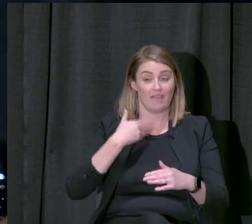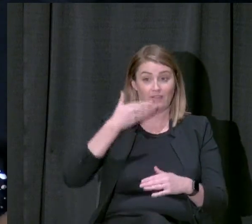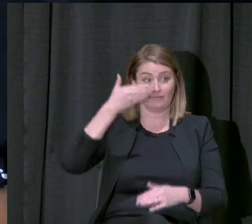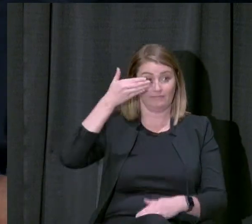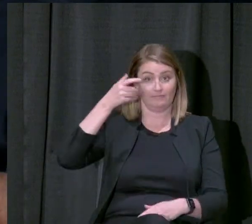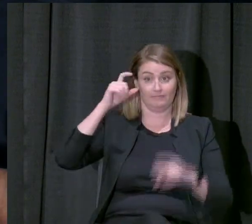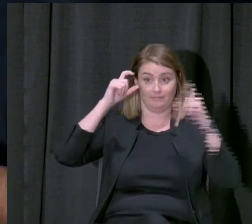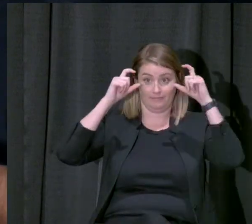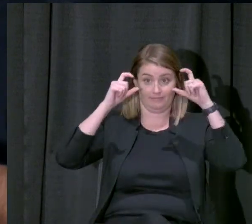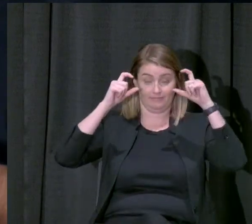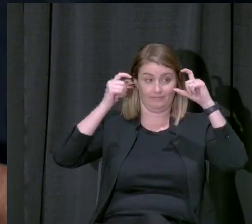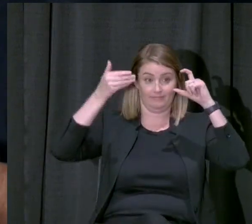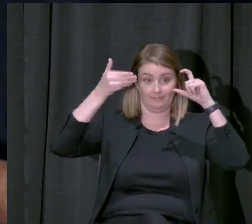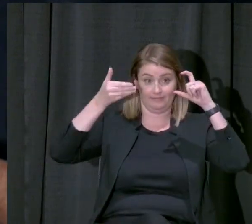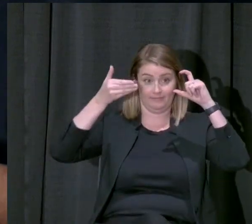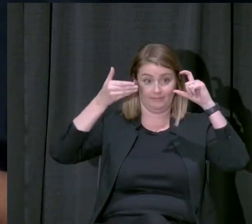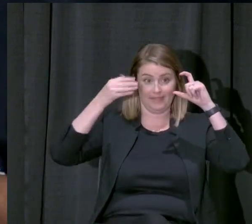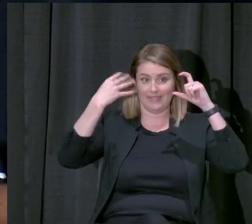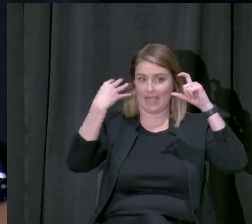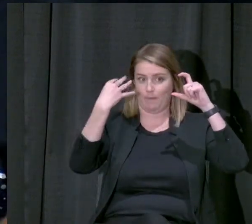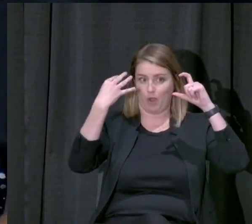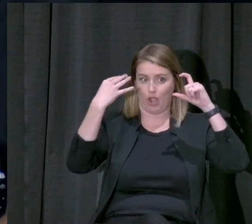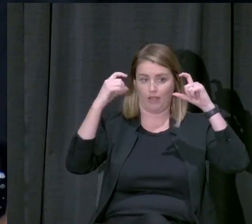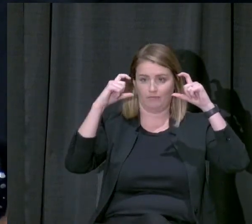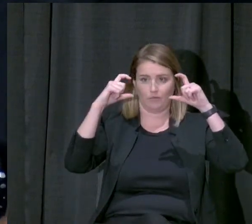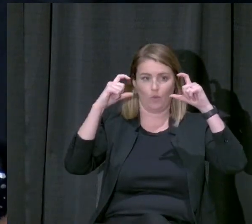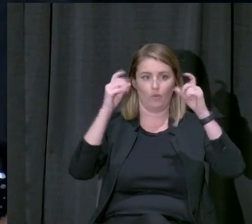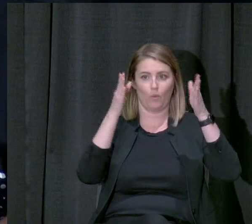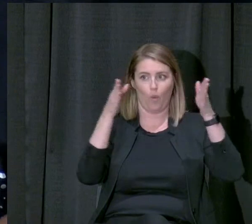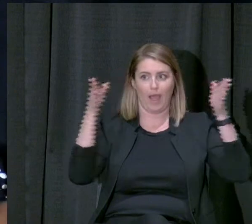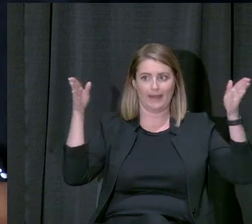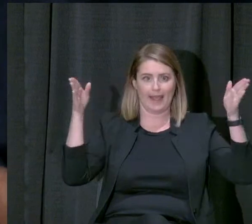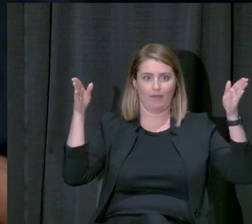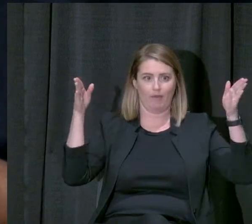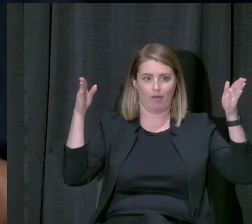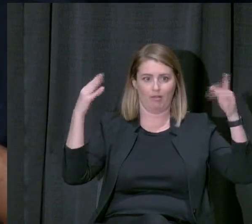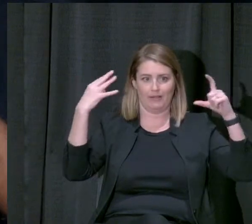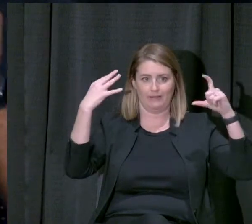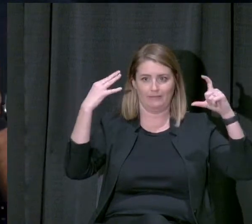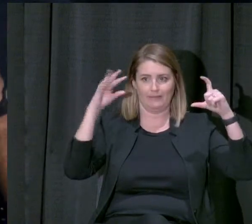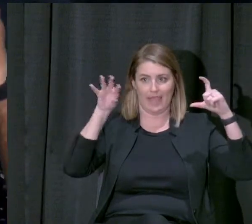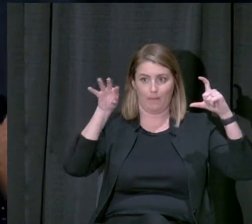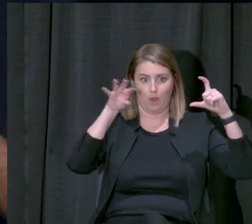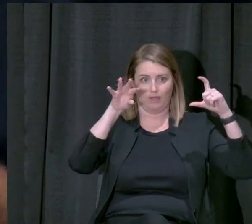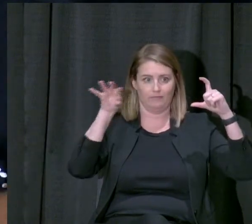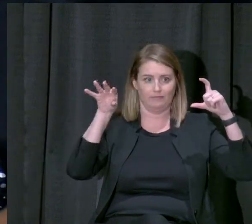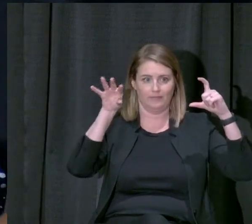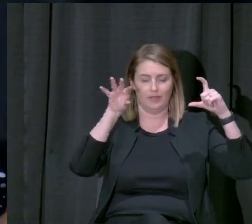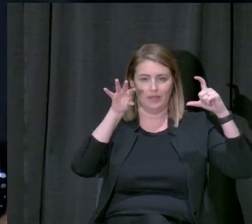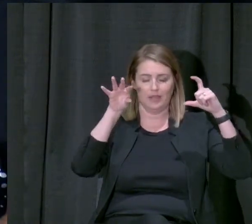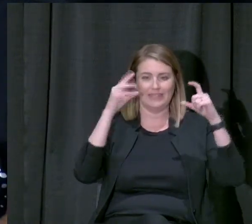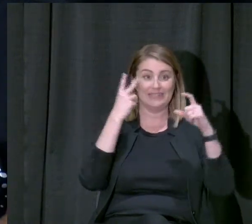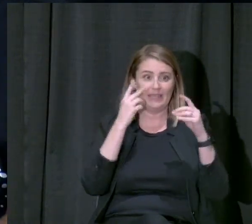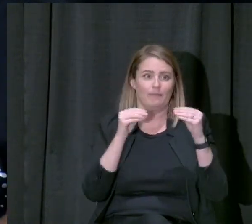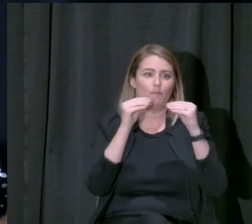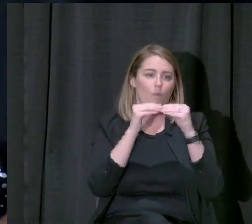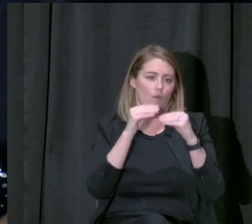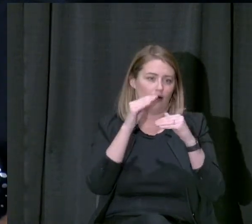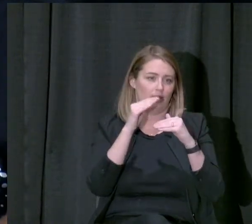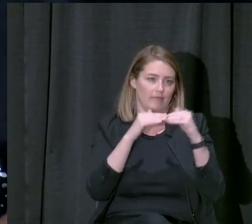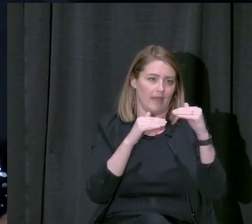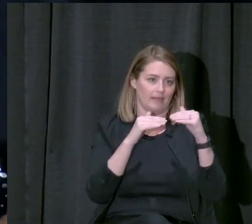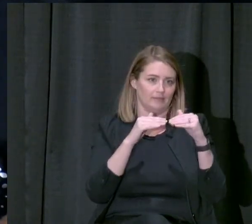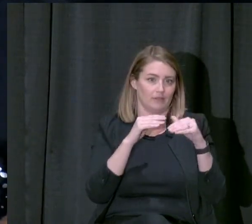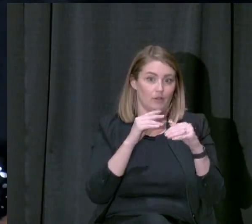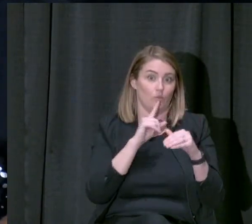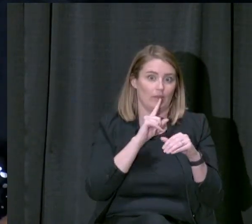8 megapixel. It's a wide angle camera, which means it is able to capture a lot more than what a normal camera is